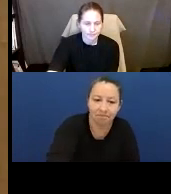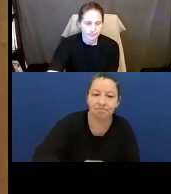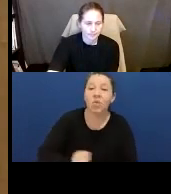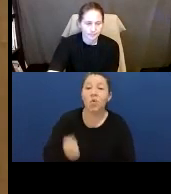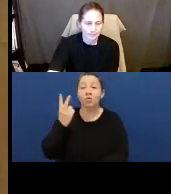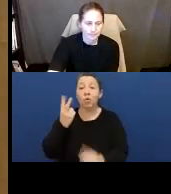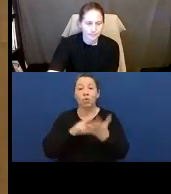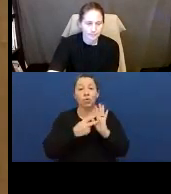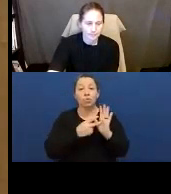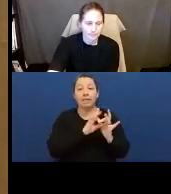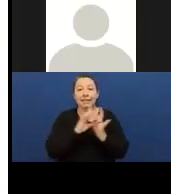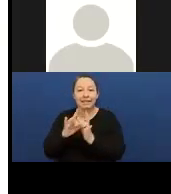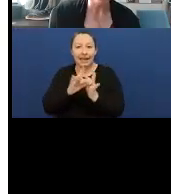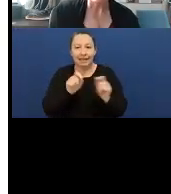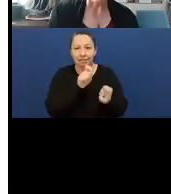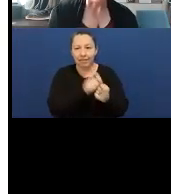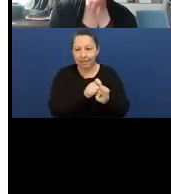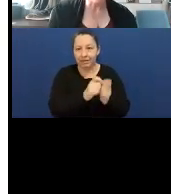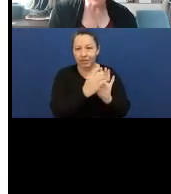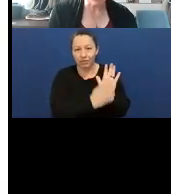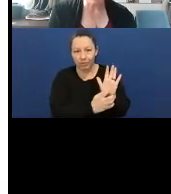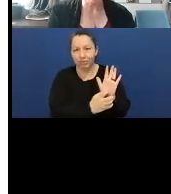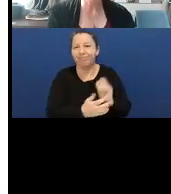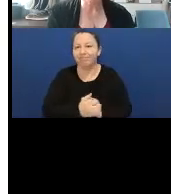this particular inscription. So